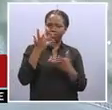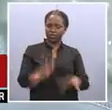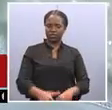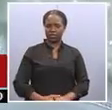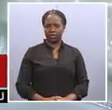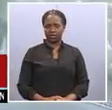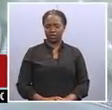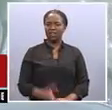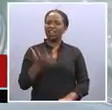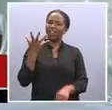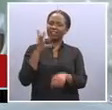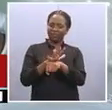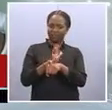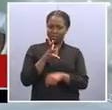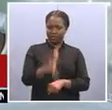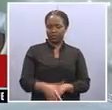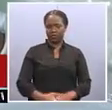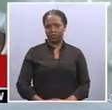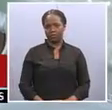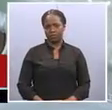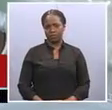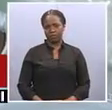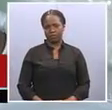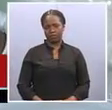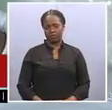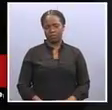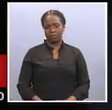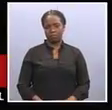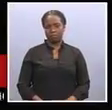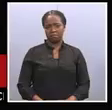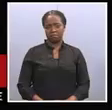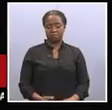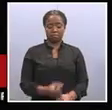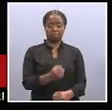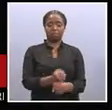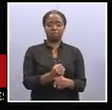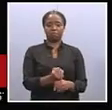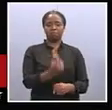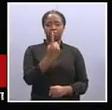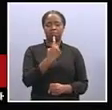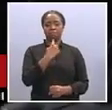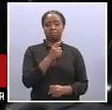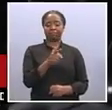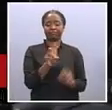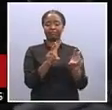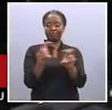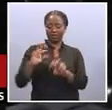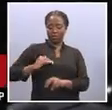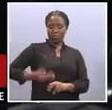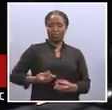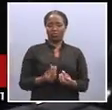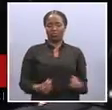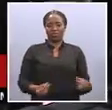You want him dead? Dead. A Gauteng government team set up to look at the issues of women and children